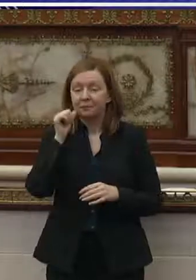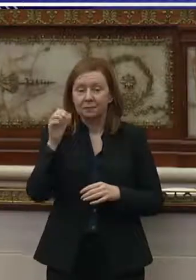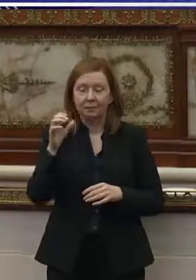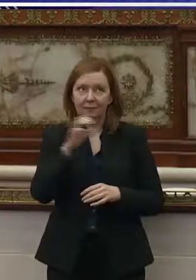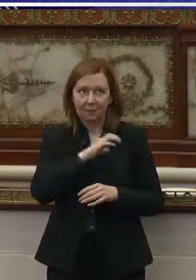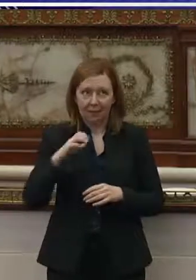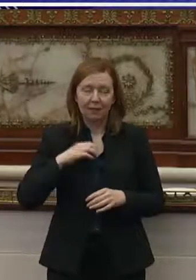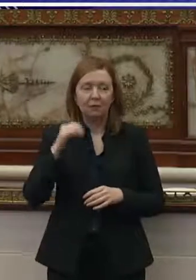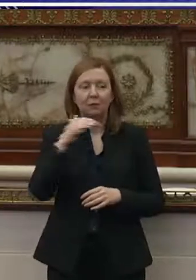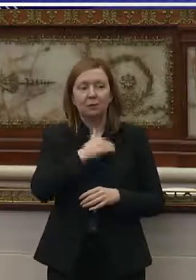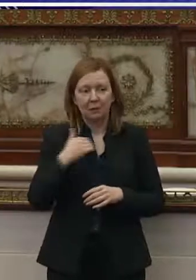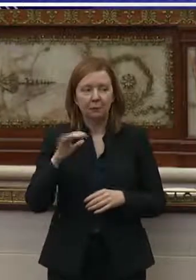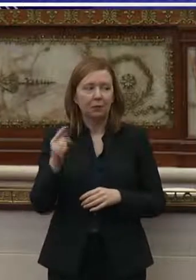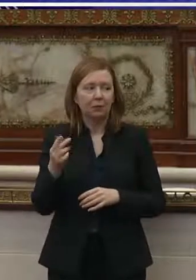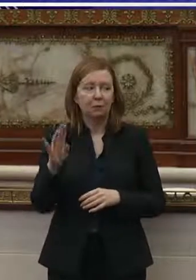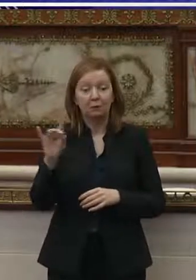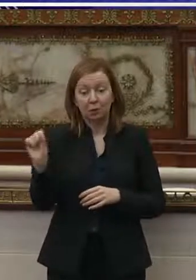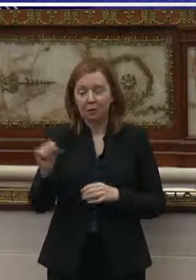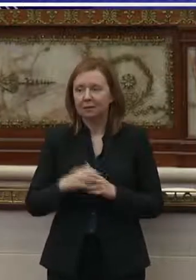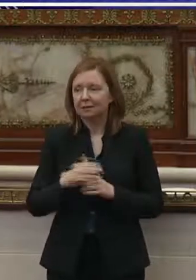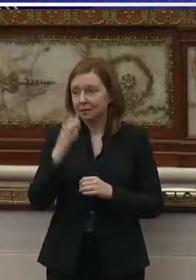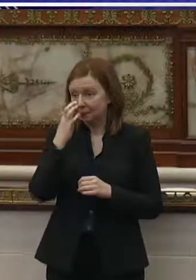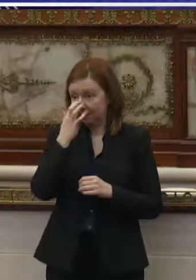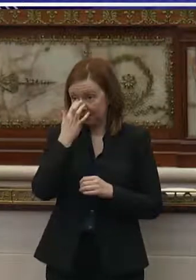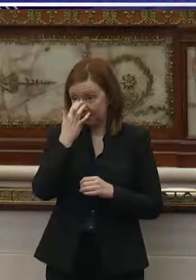Councilmember Brooks.